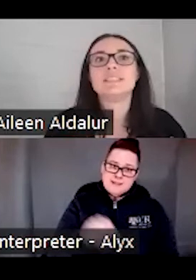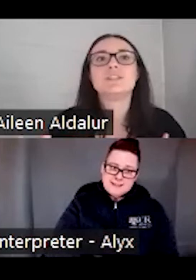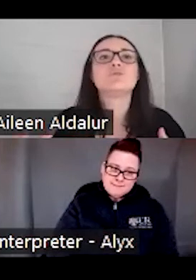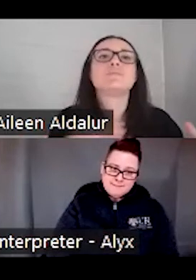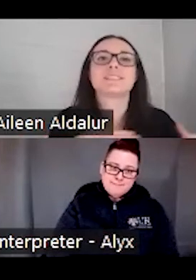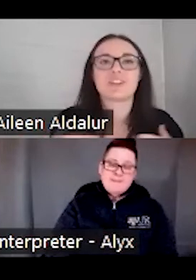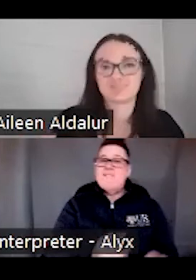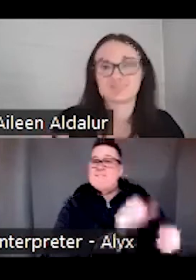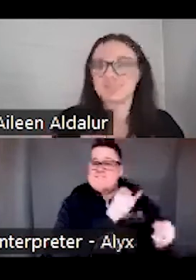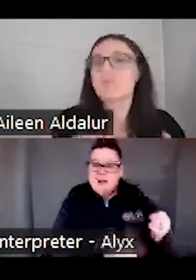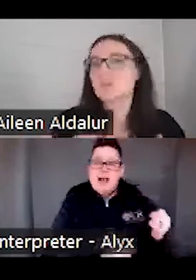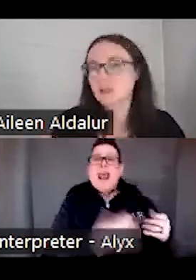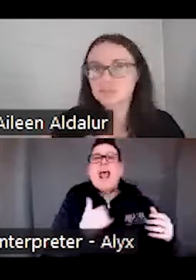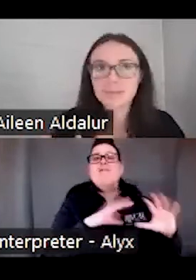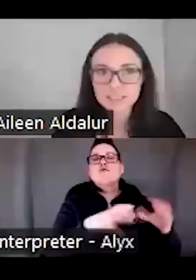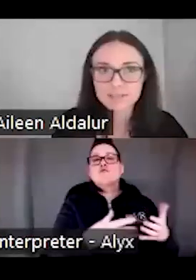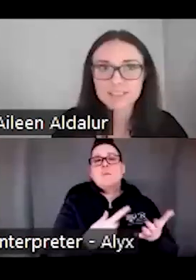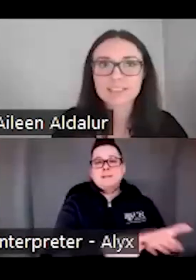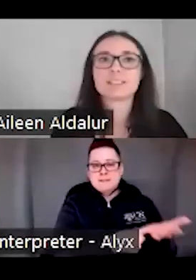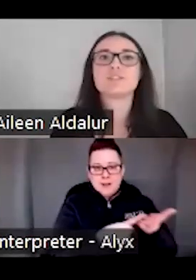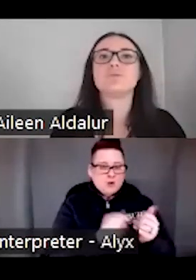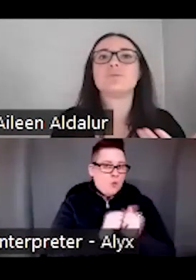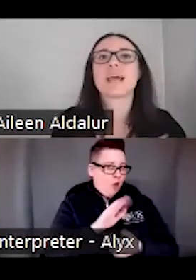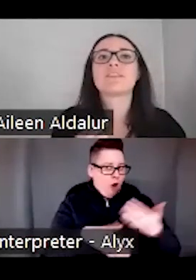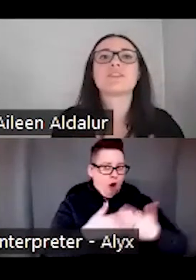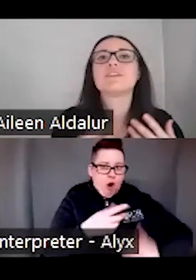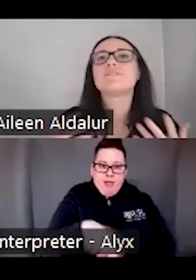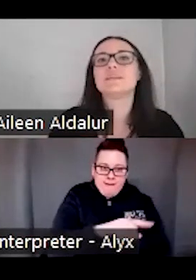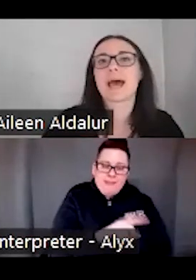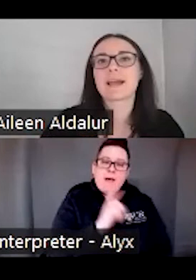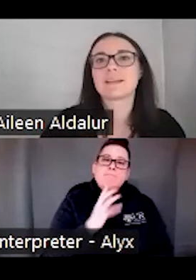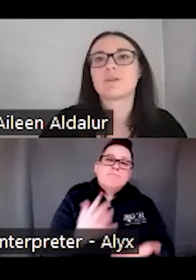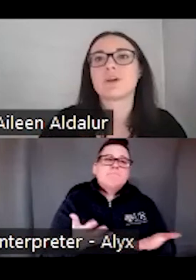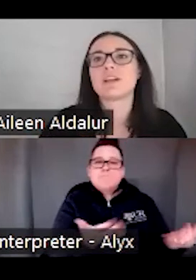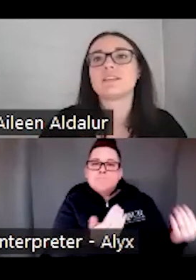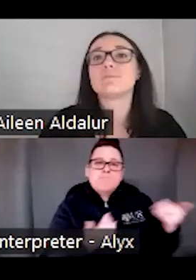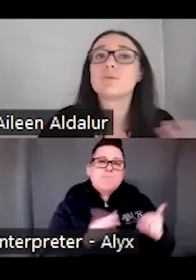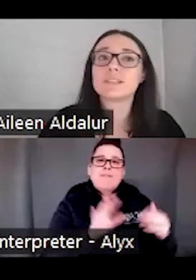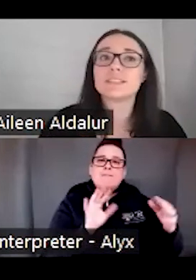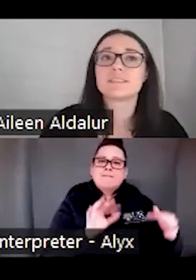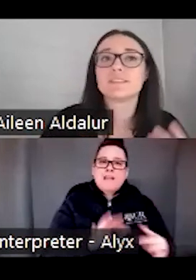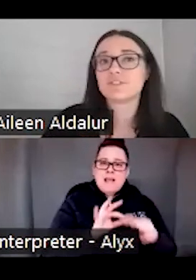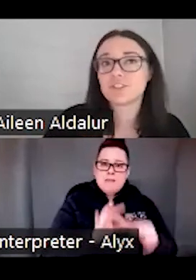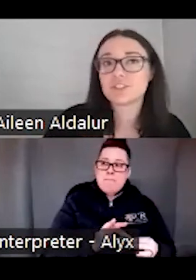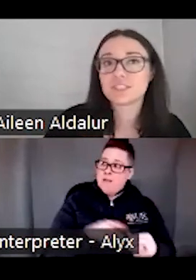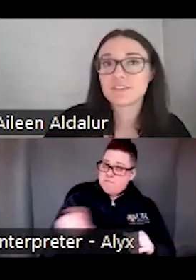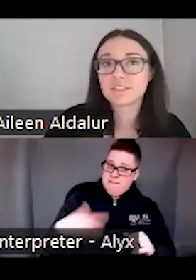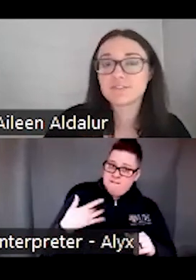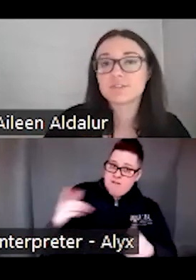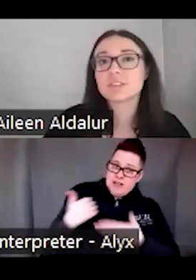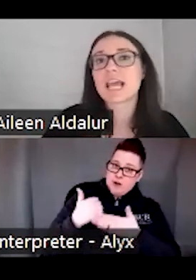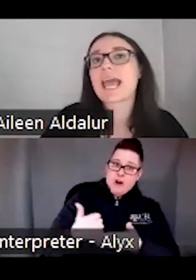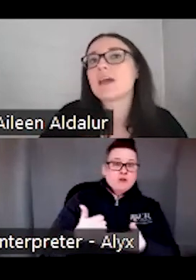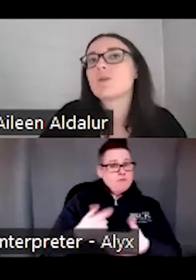Finally, I will lead a group discussion with all of the participants to gather their feedback regarding the appropriateness of the intervention for